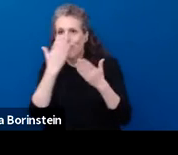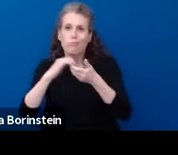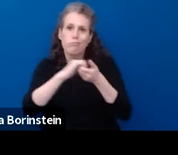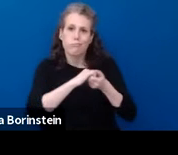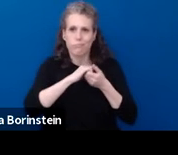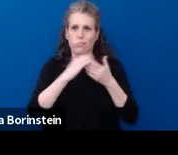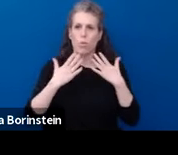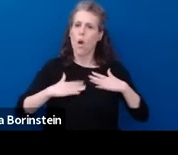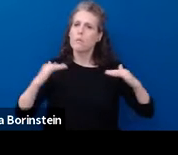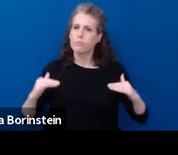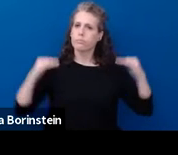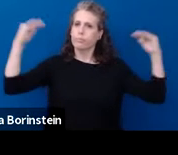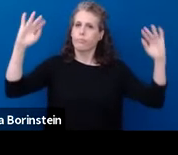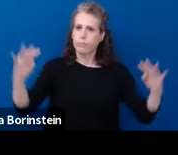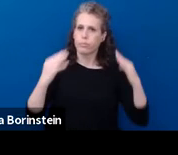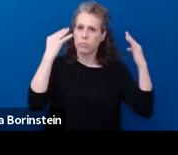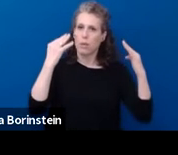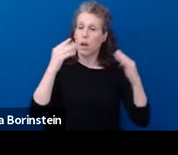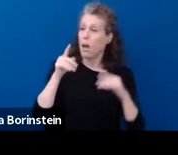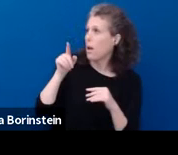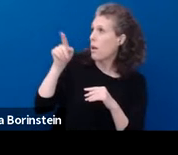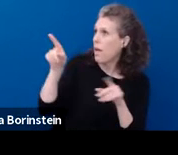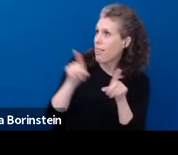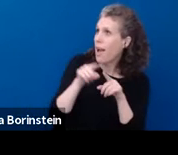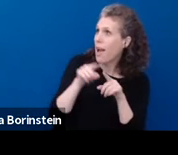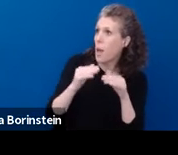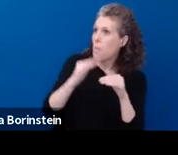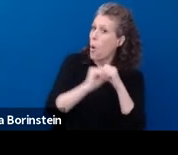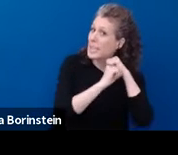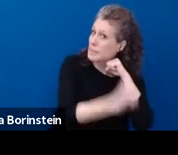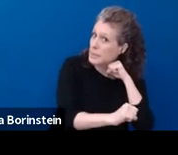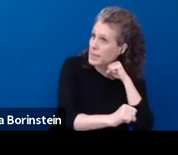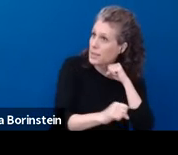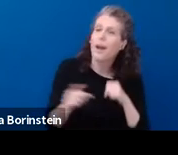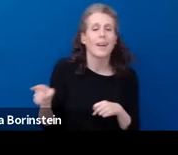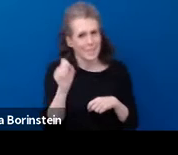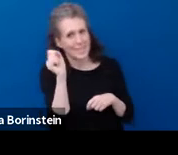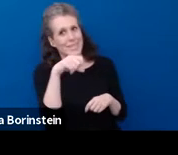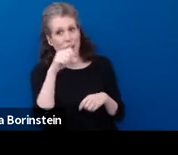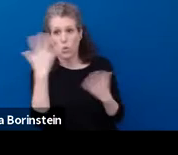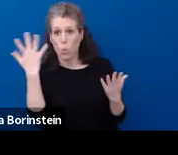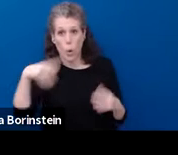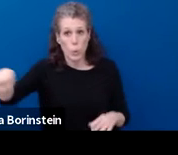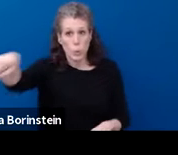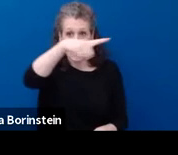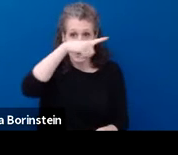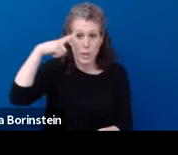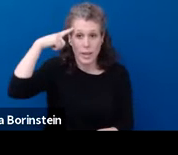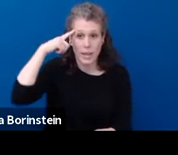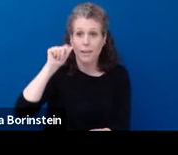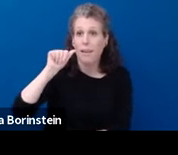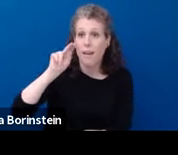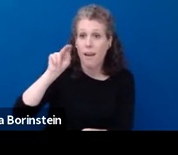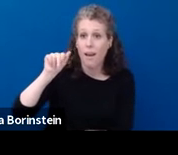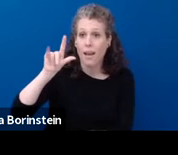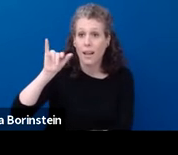you could say. Yes, exactly. What do you think? Does anyone has any input? I think I saw Anneli raise her hand.